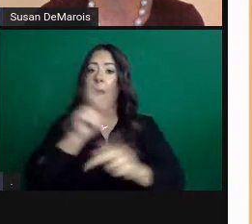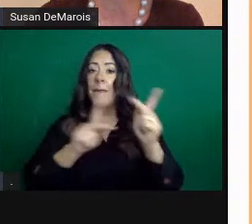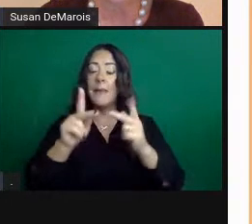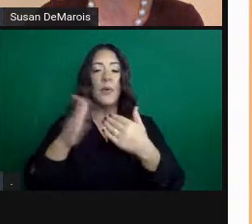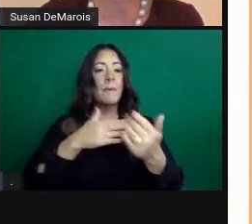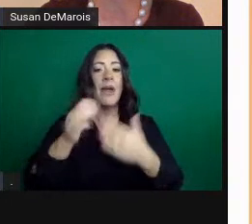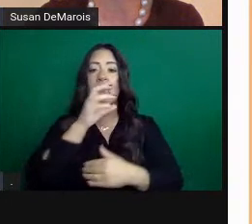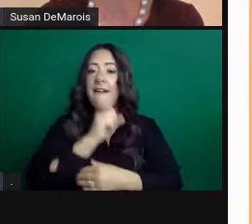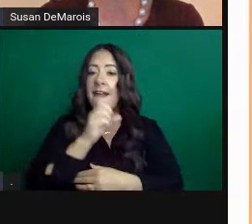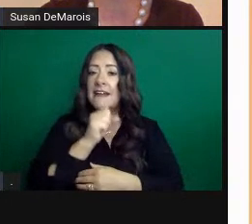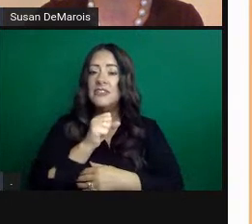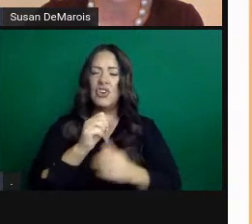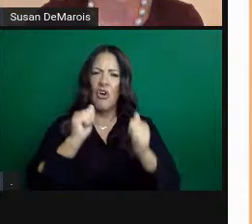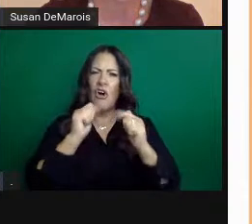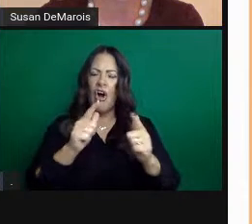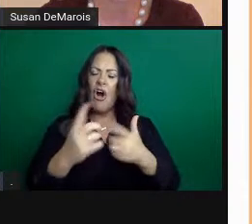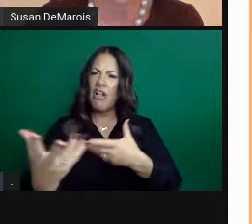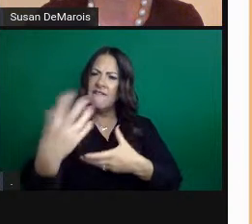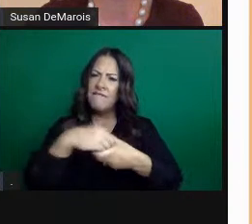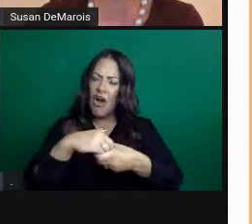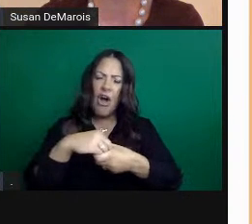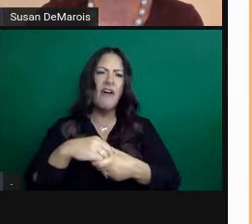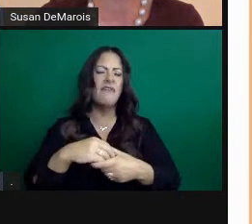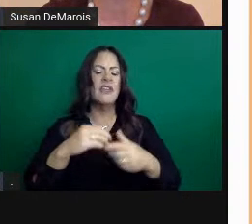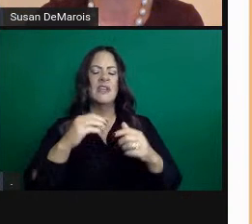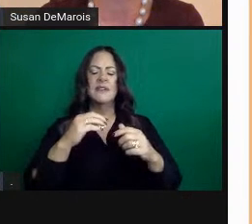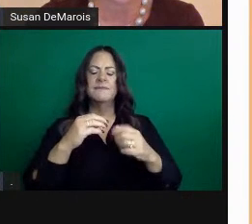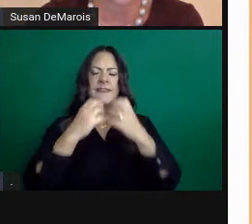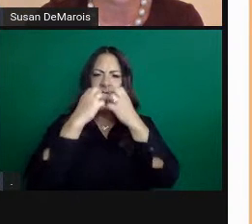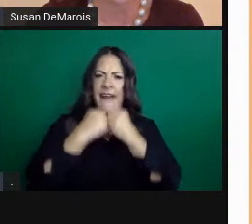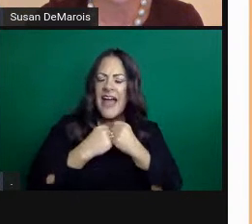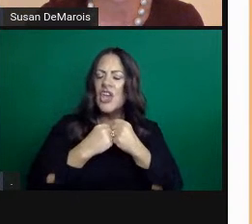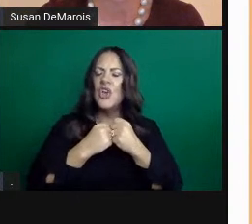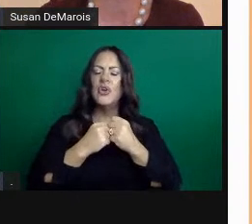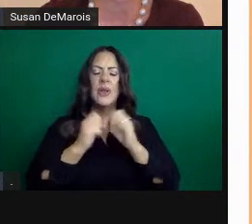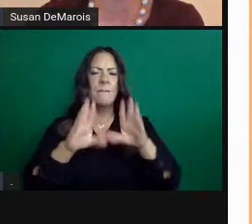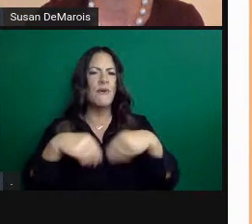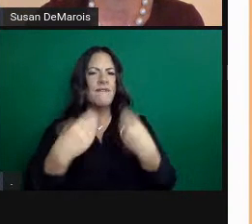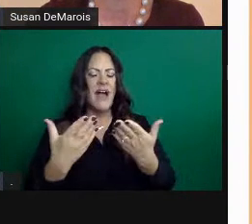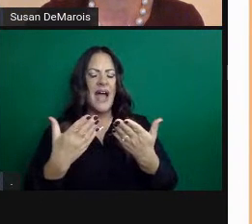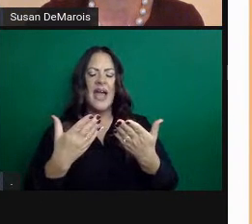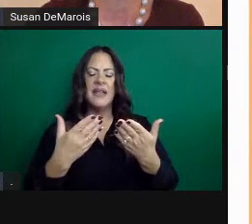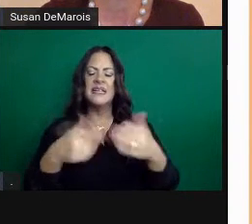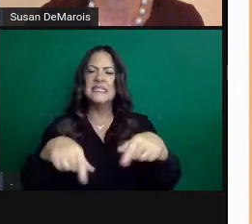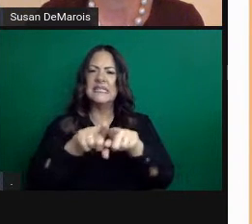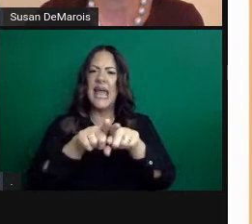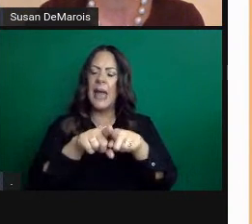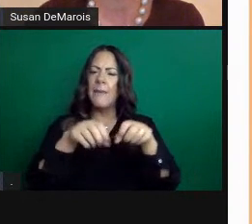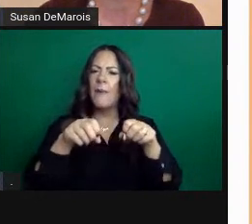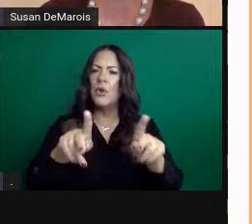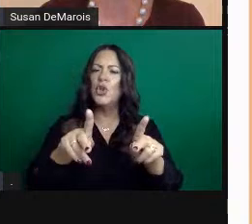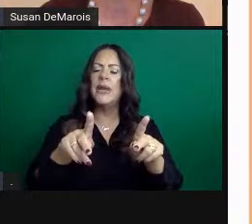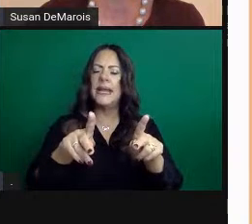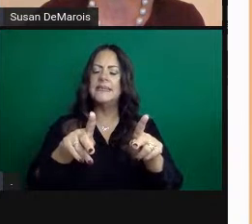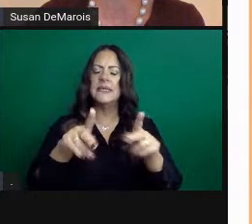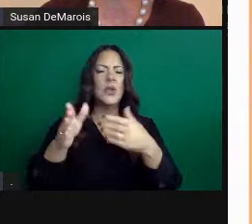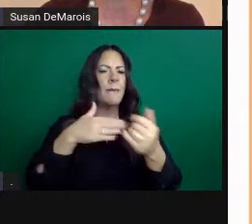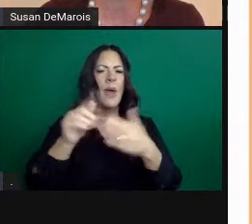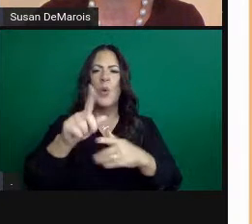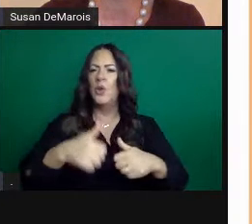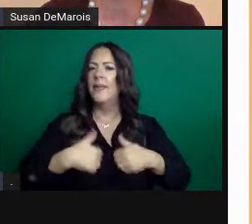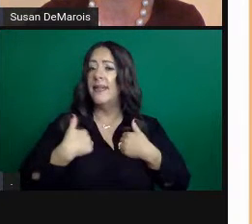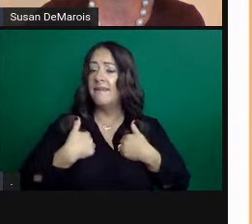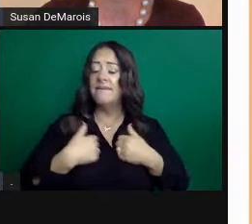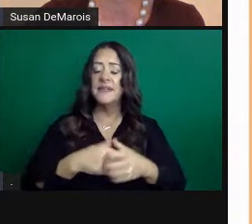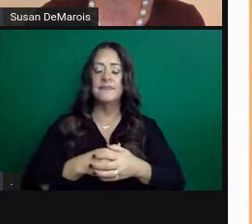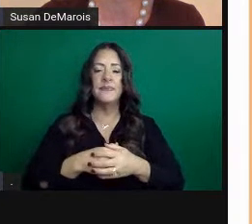engaged, valued, and afforded equitable opportunities to live how and where they choose. The master plan's